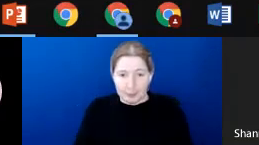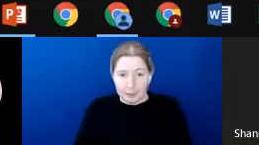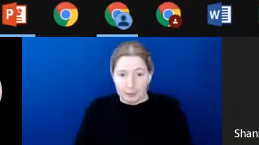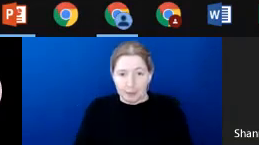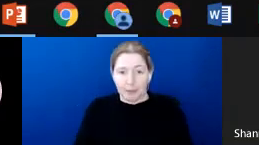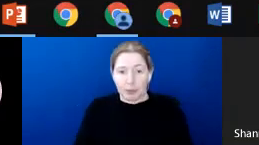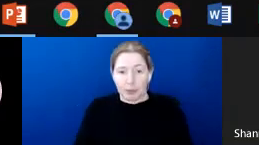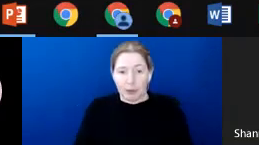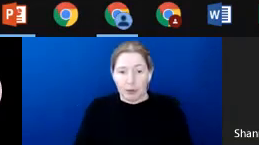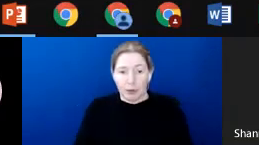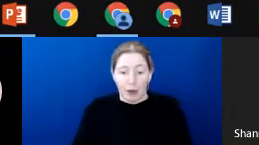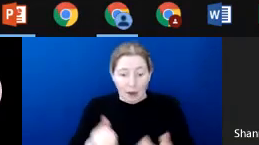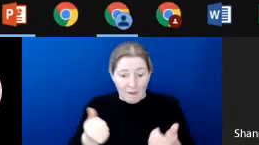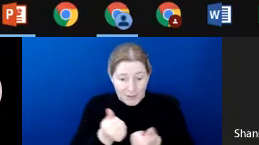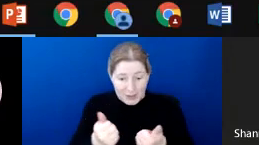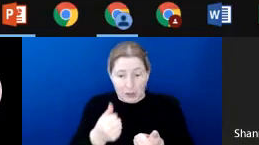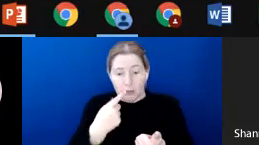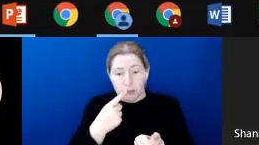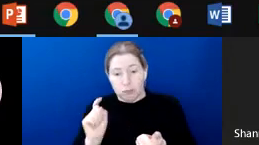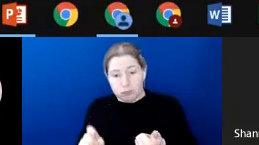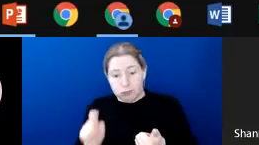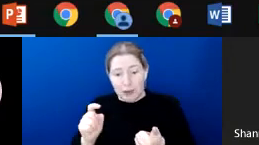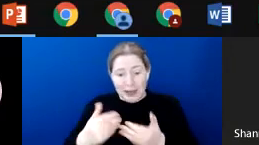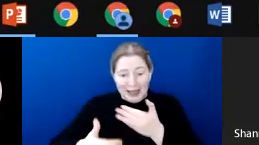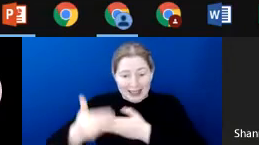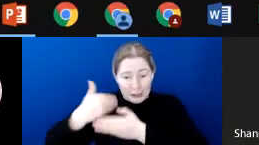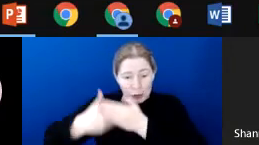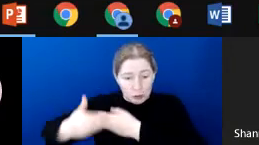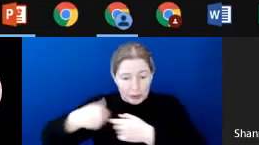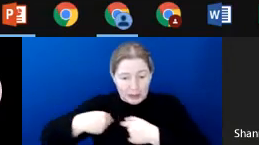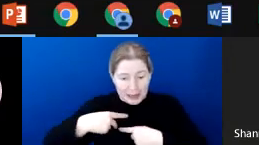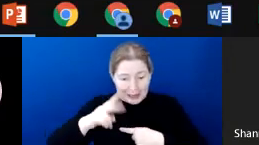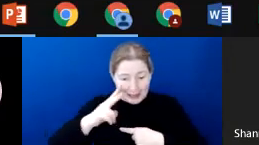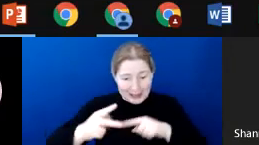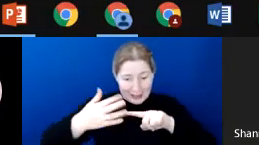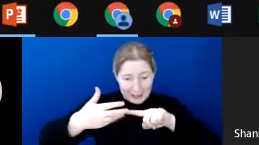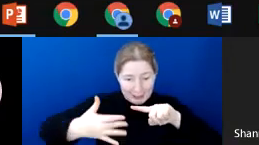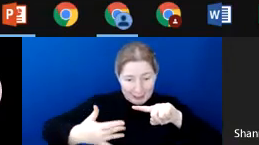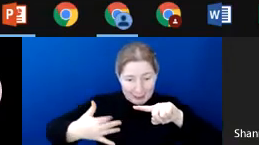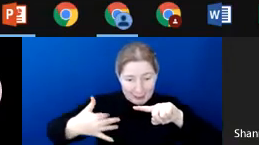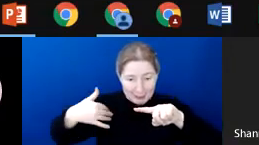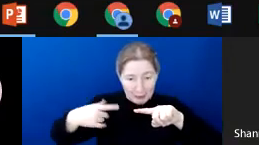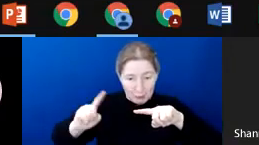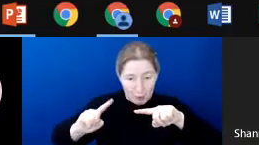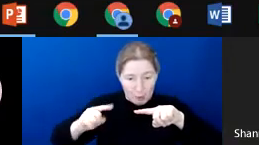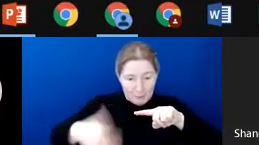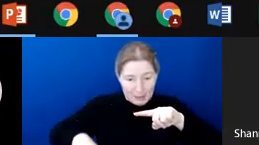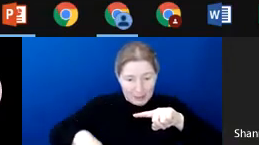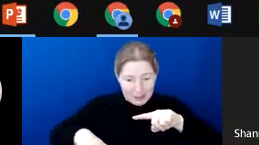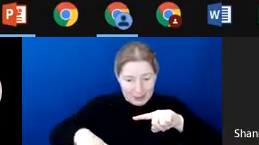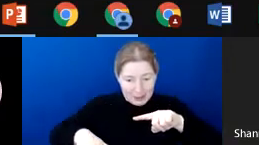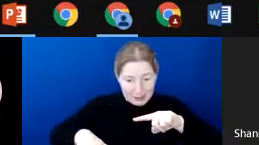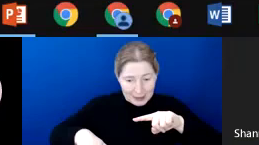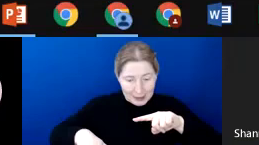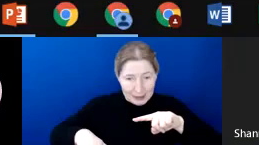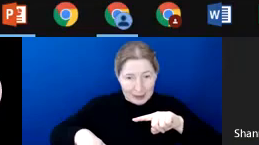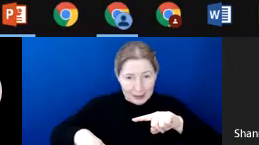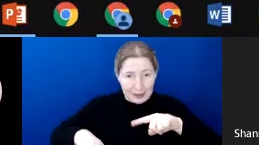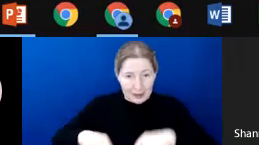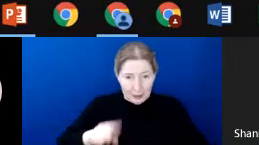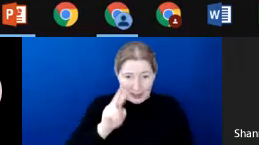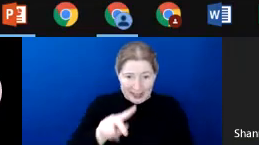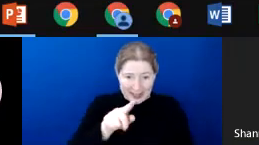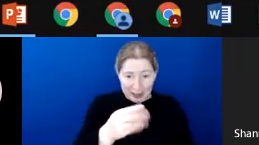And once it's been submitted, I would always be able to see the list of all the documents that I've submitted. Right now they have